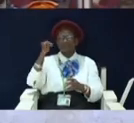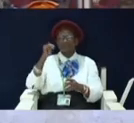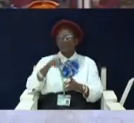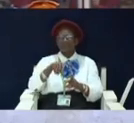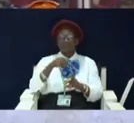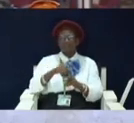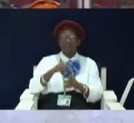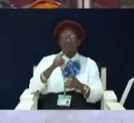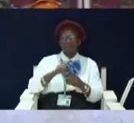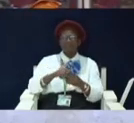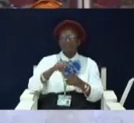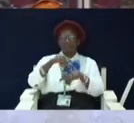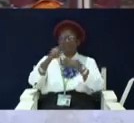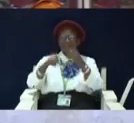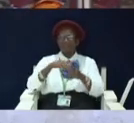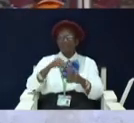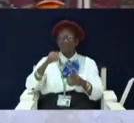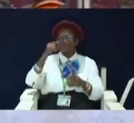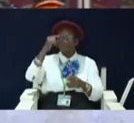sickness didn't last long.